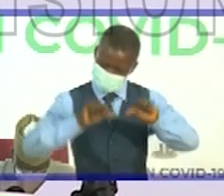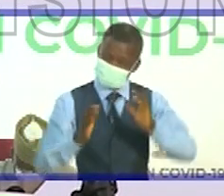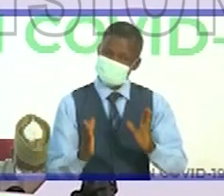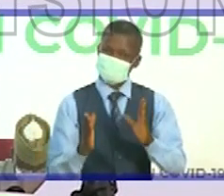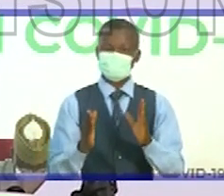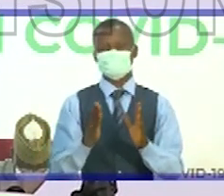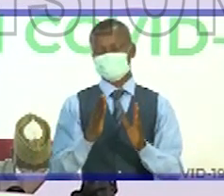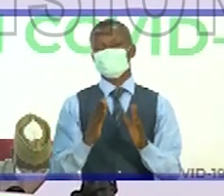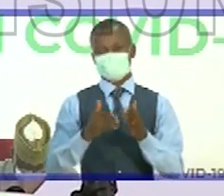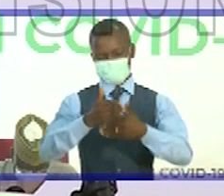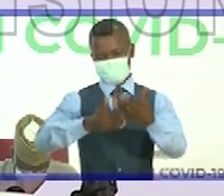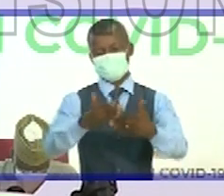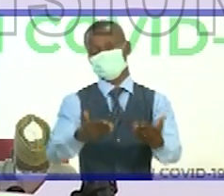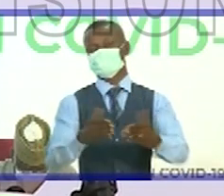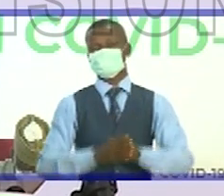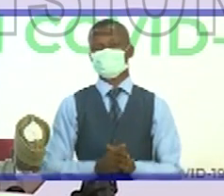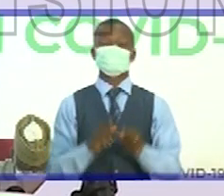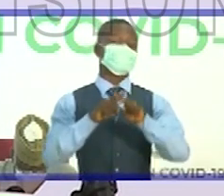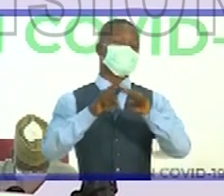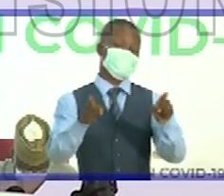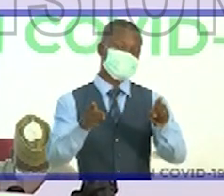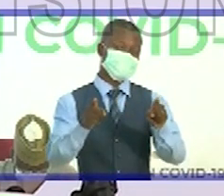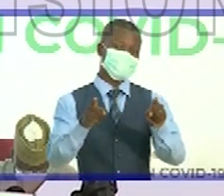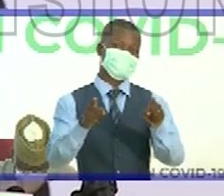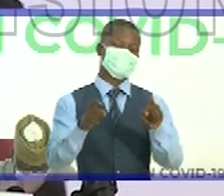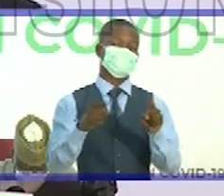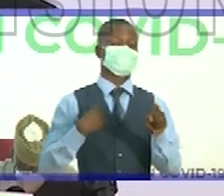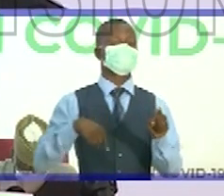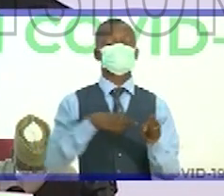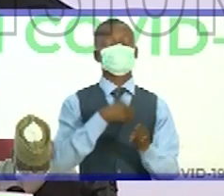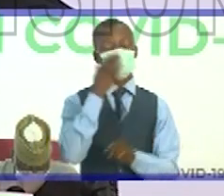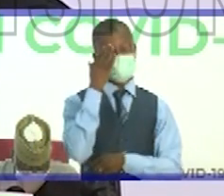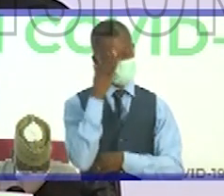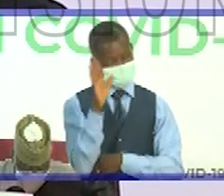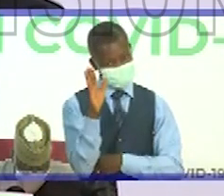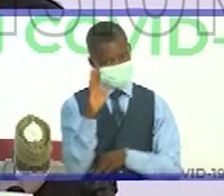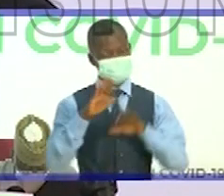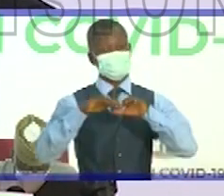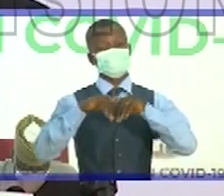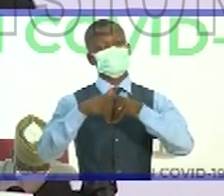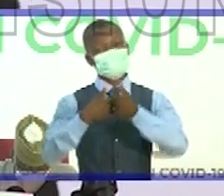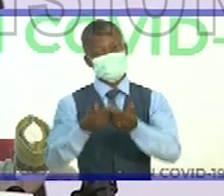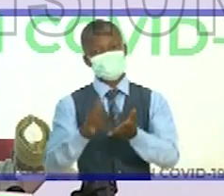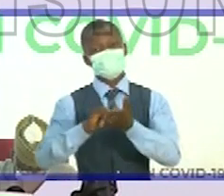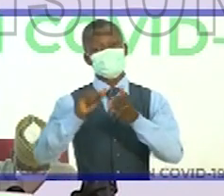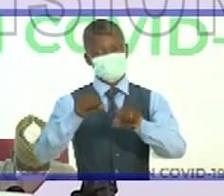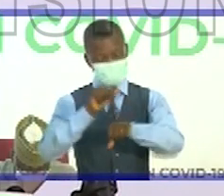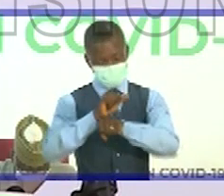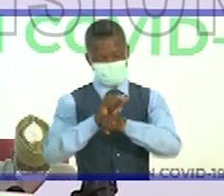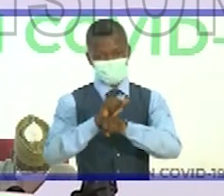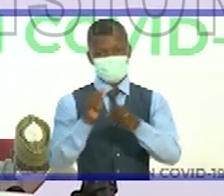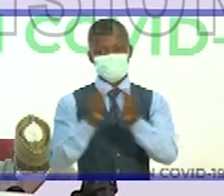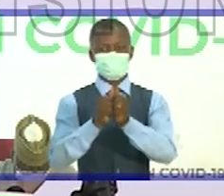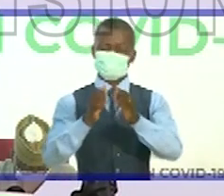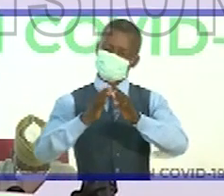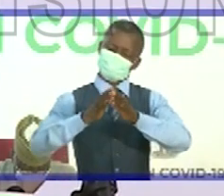you do. But we still do not know how it works in large populations, how